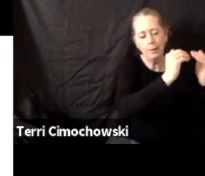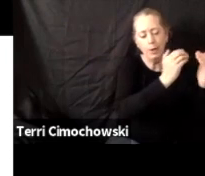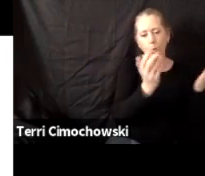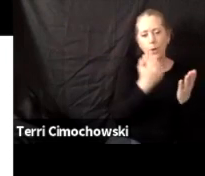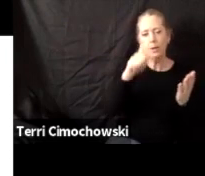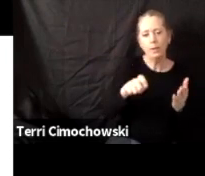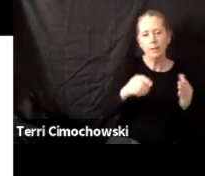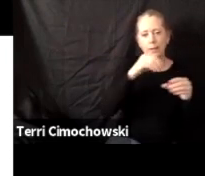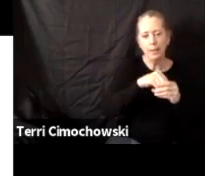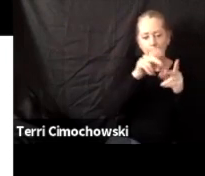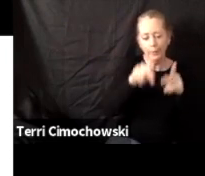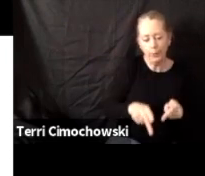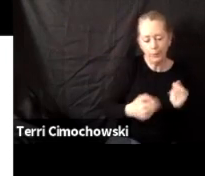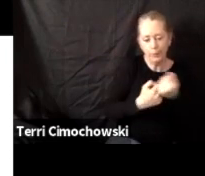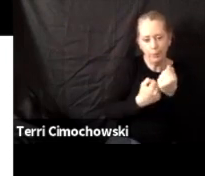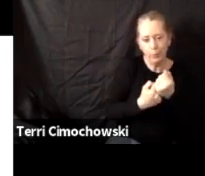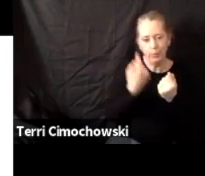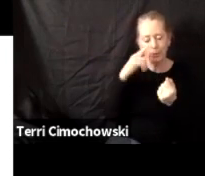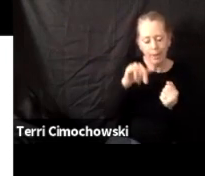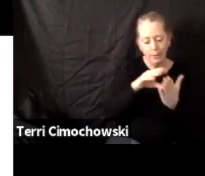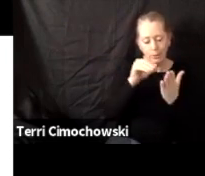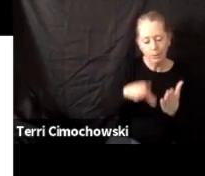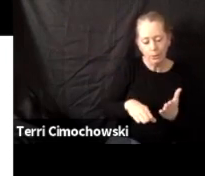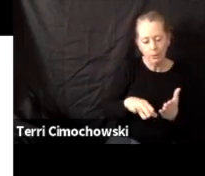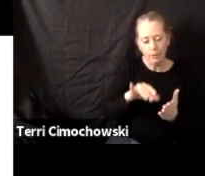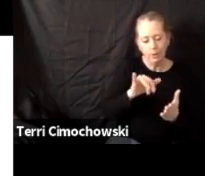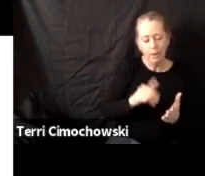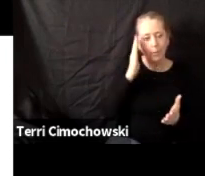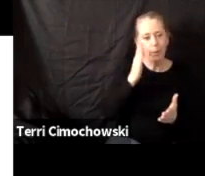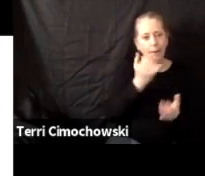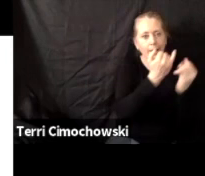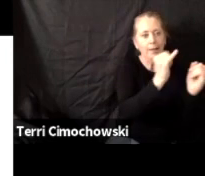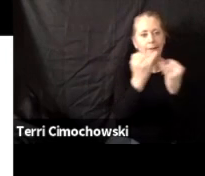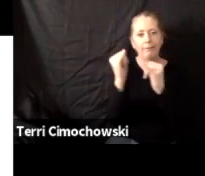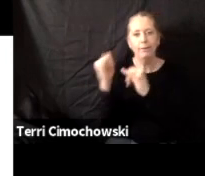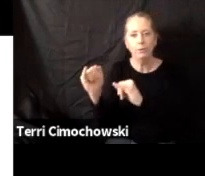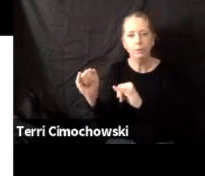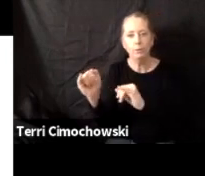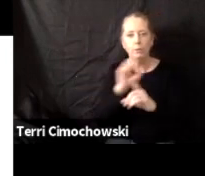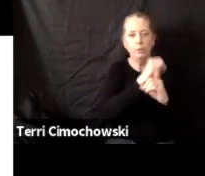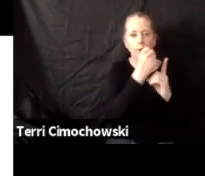to be meeting that student's needs. So some of that will be handled on a real individualized basis.